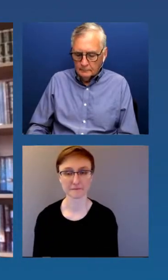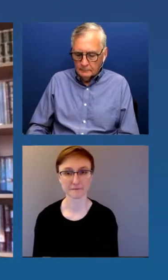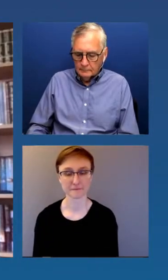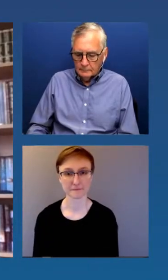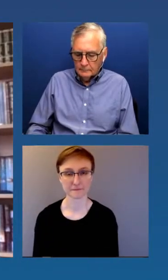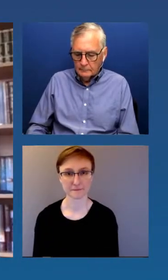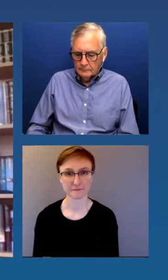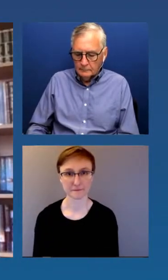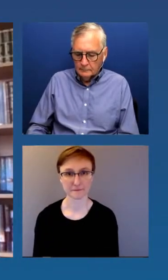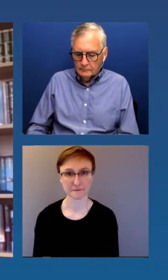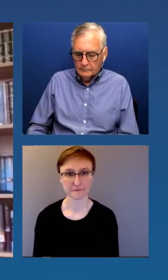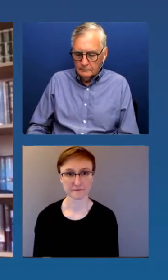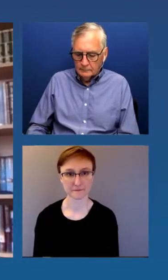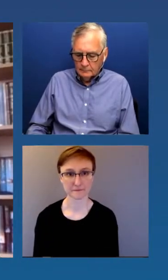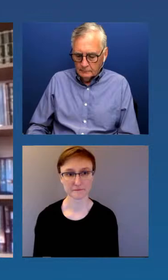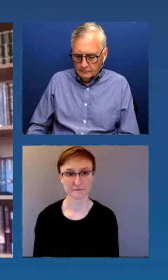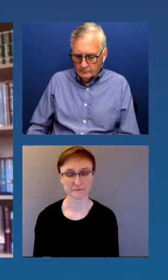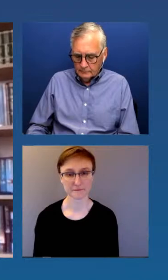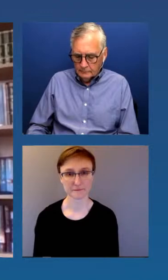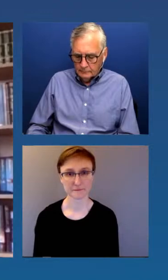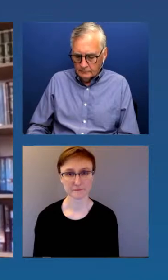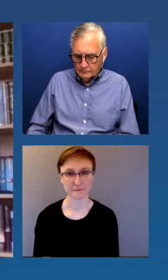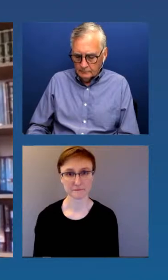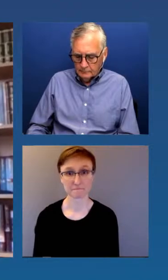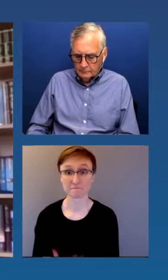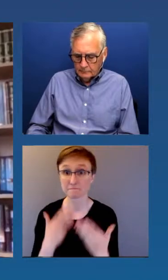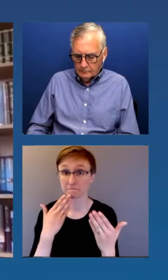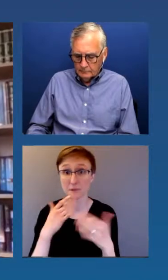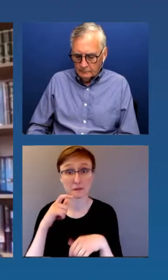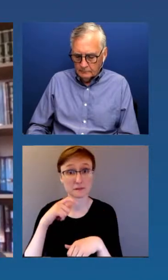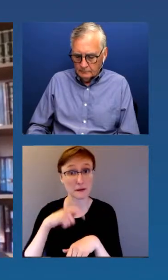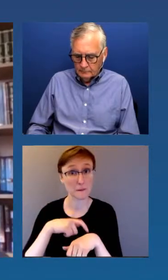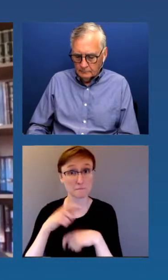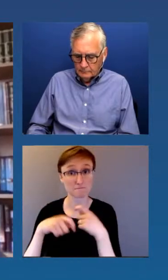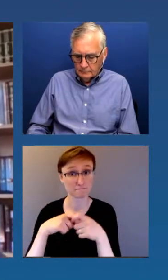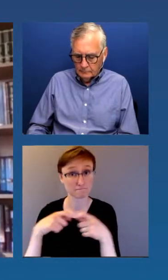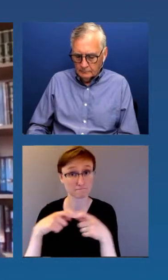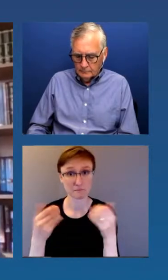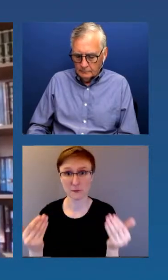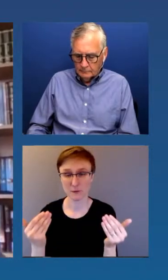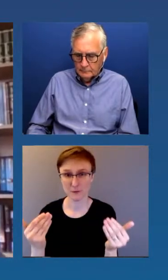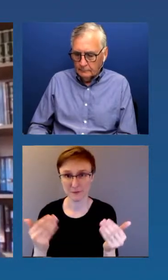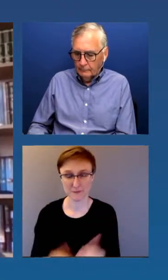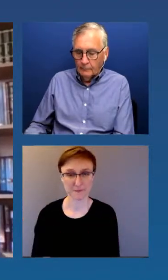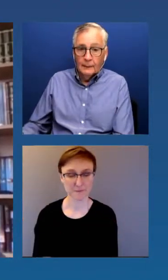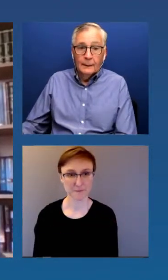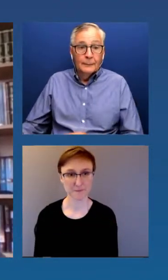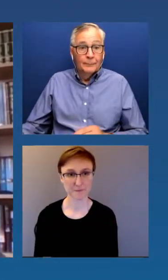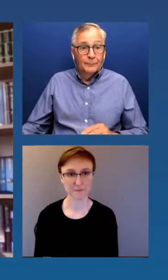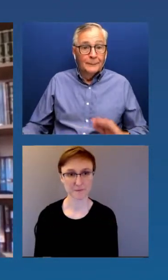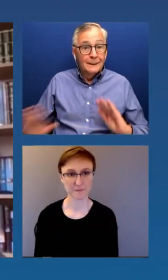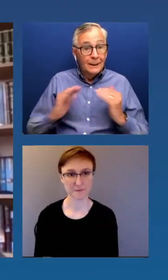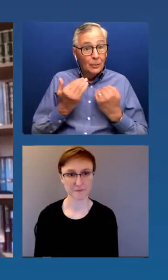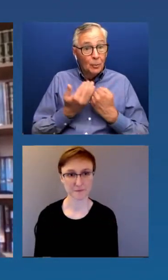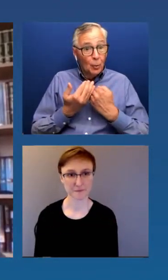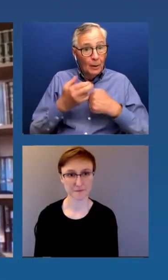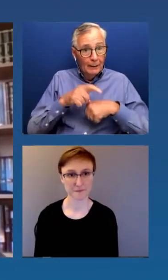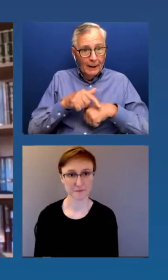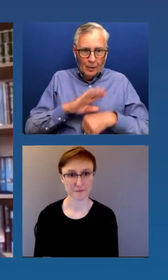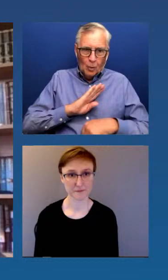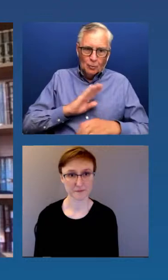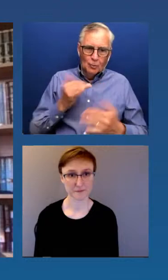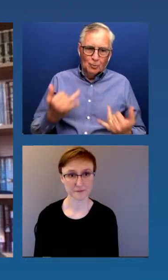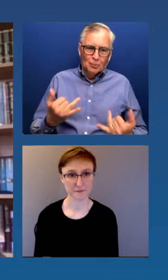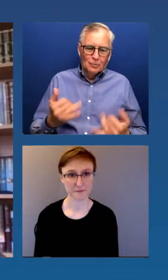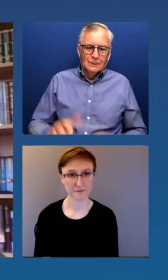Thank you so much. That's all the time we have for today. C'est tout le temps que nous avons aujourd'hui. I want to